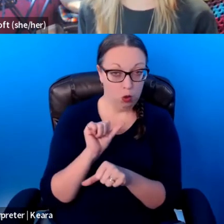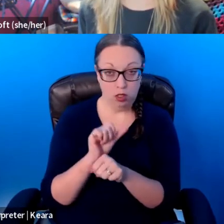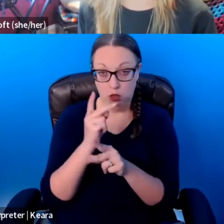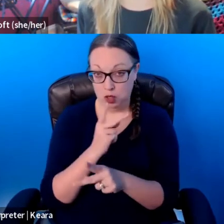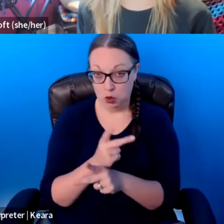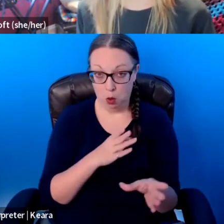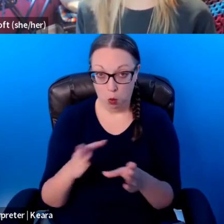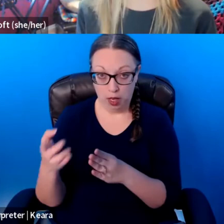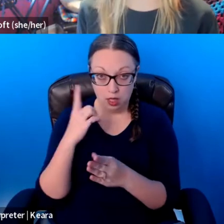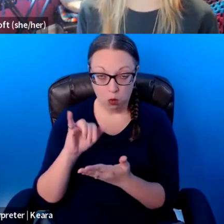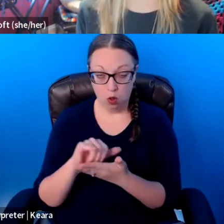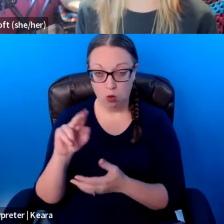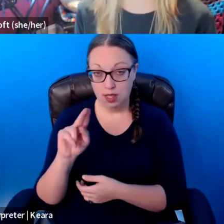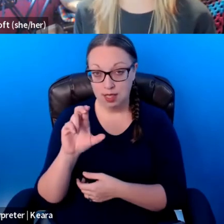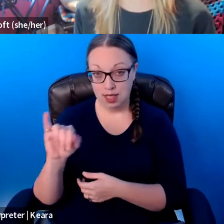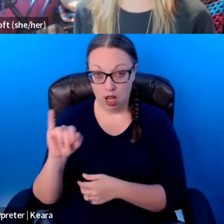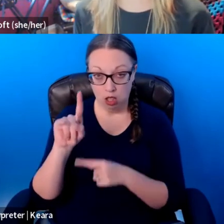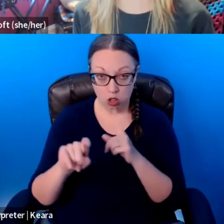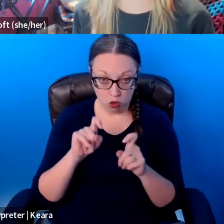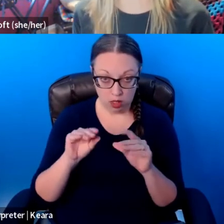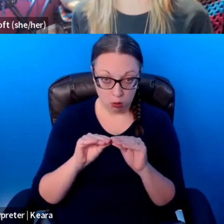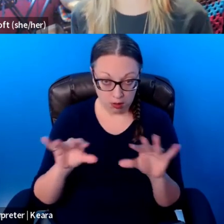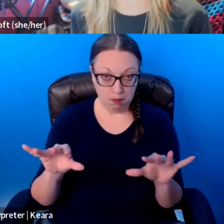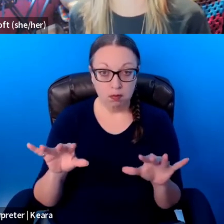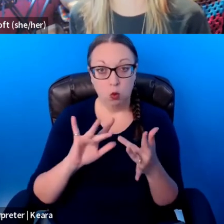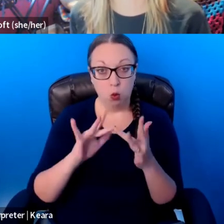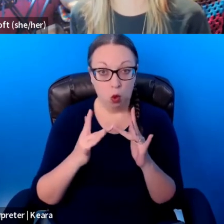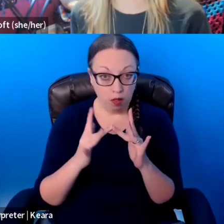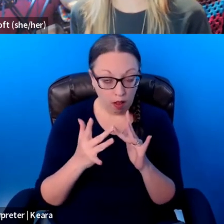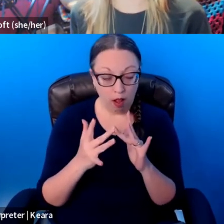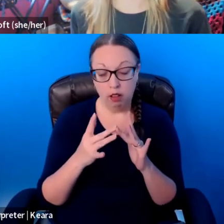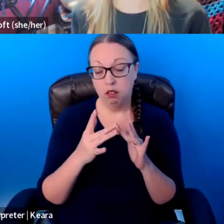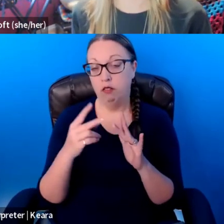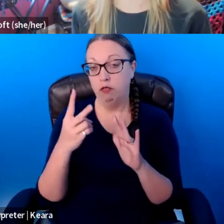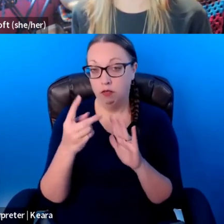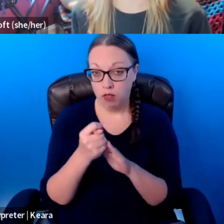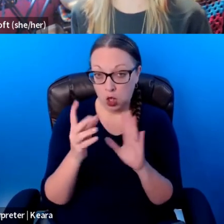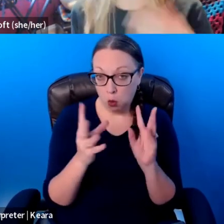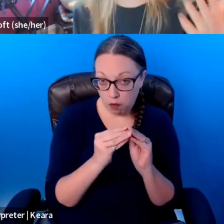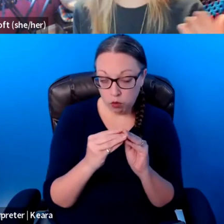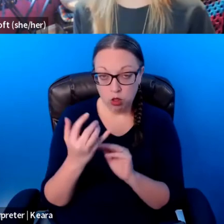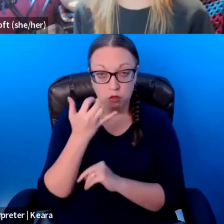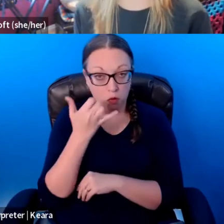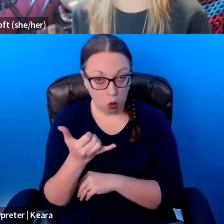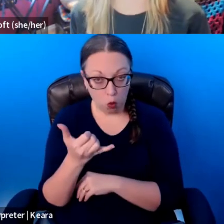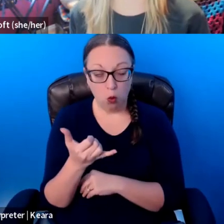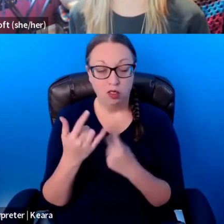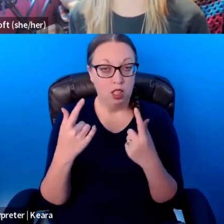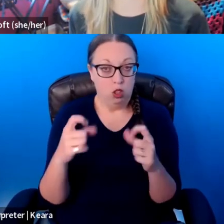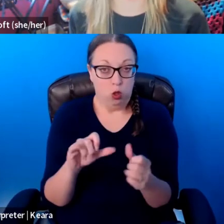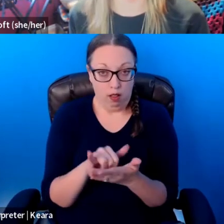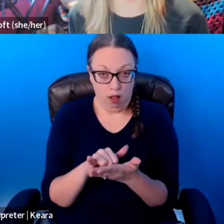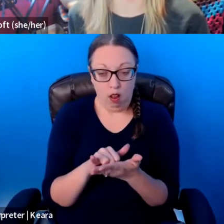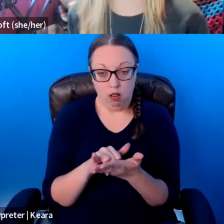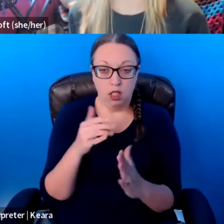NCI surveys to be administered remotely by video conference and phone, piloted that previously they were done